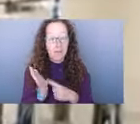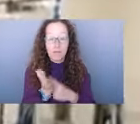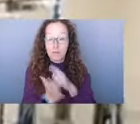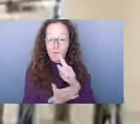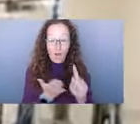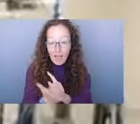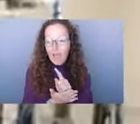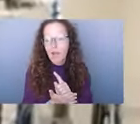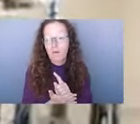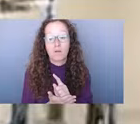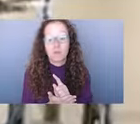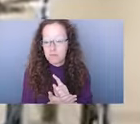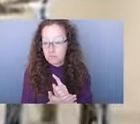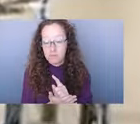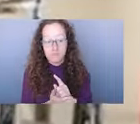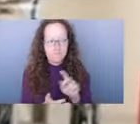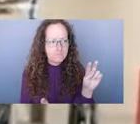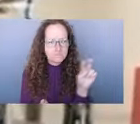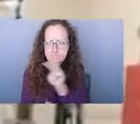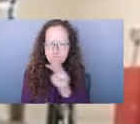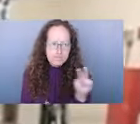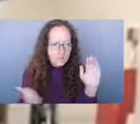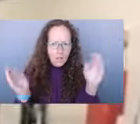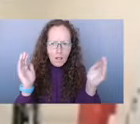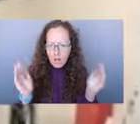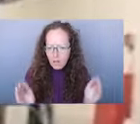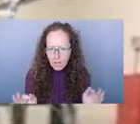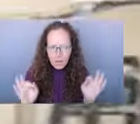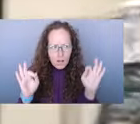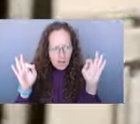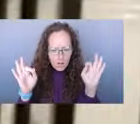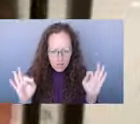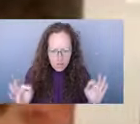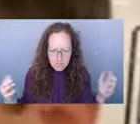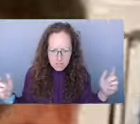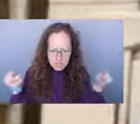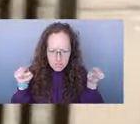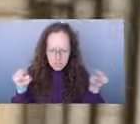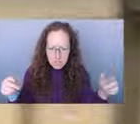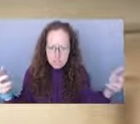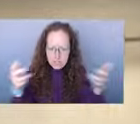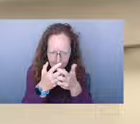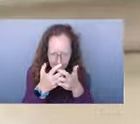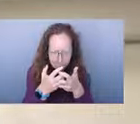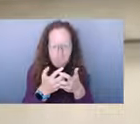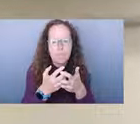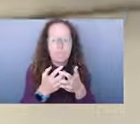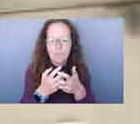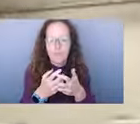is accurately reflected here before we accept those ballots into the results. So very critical